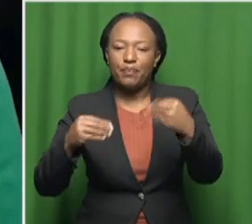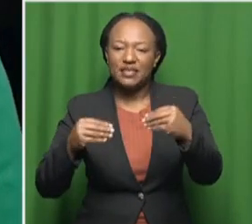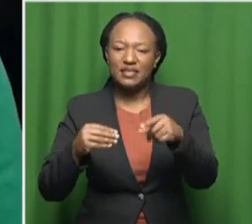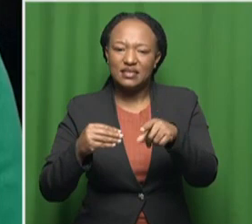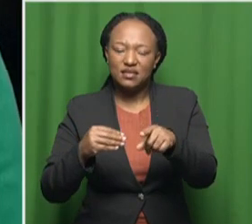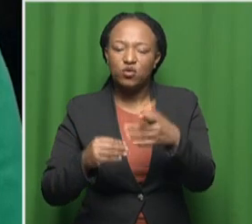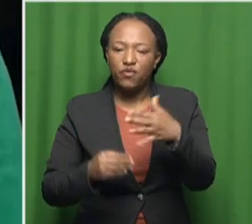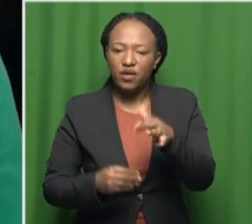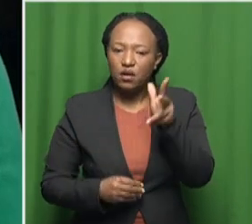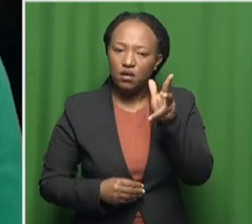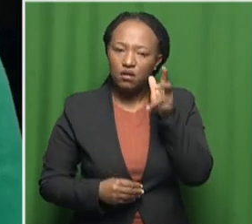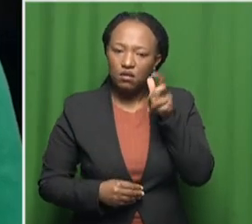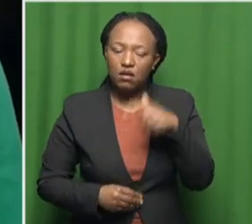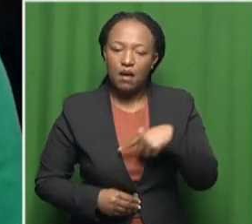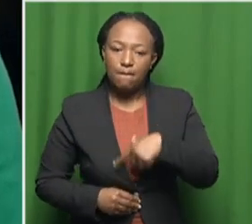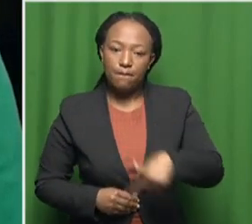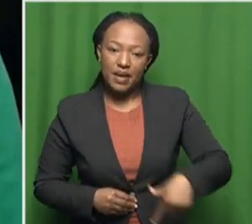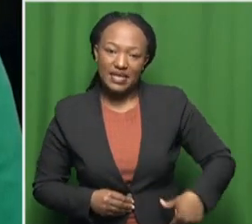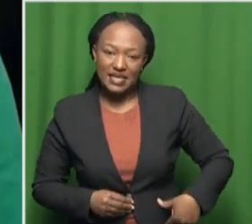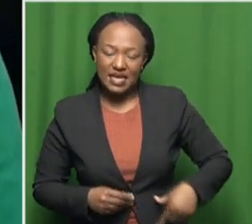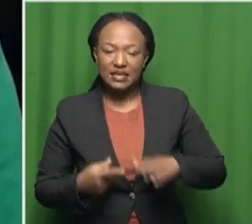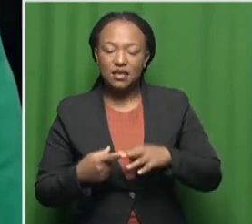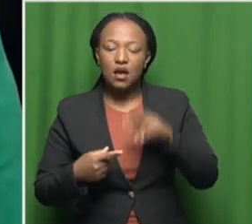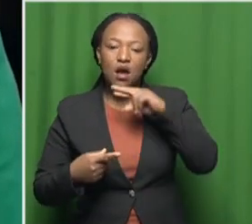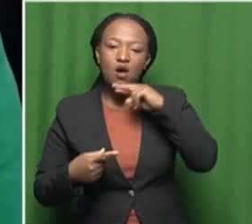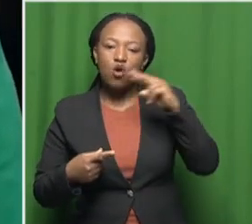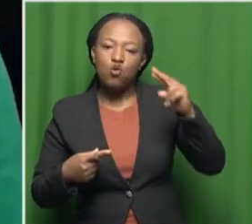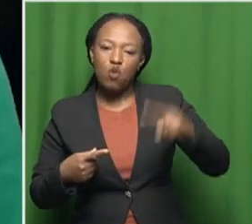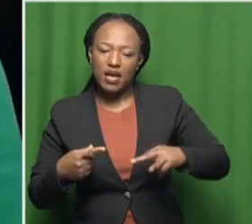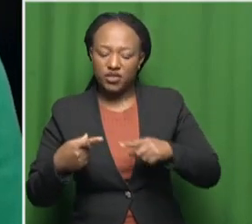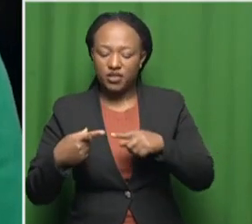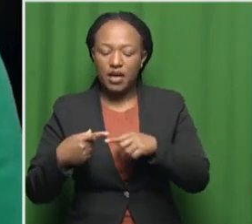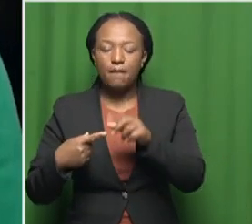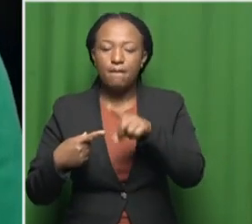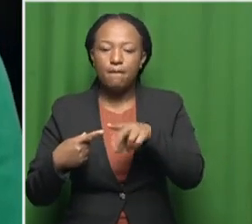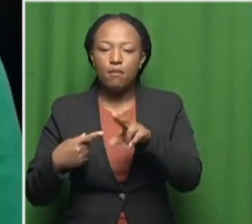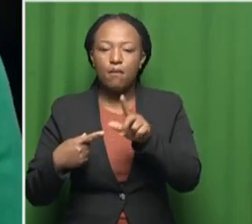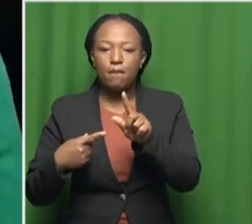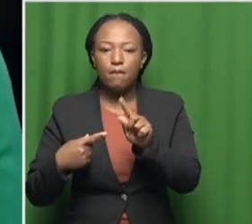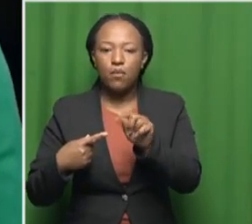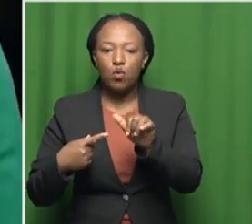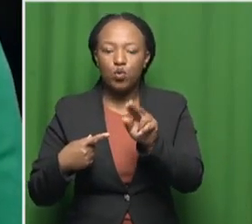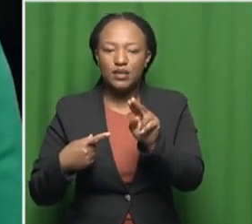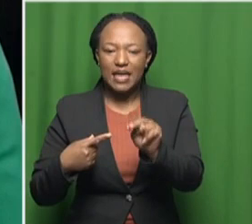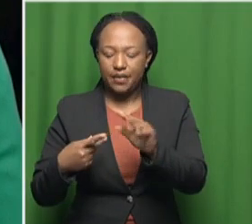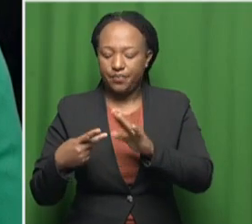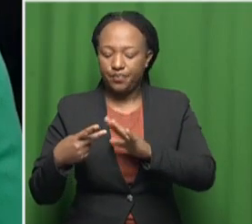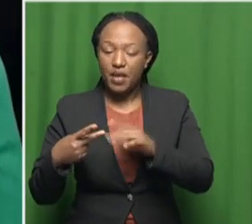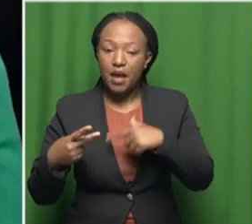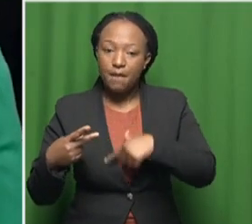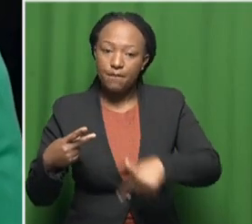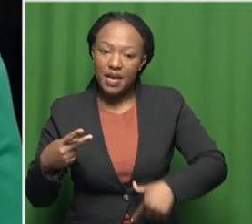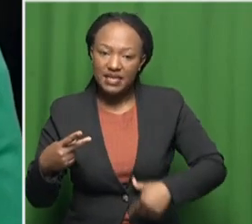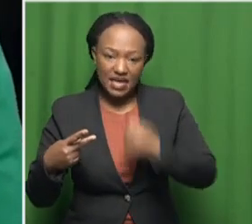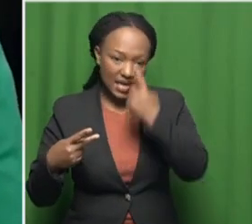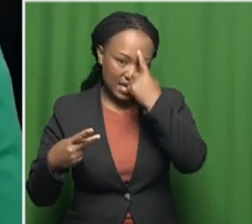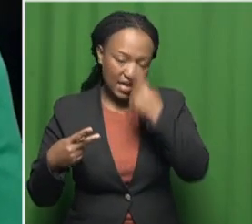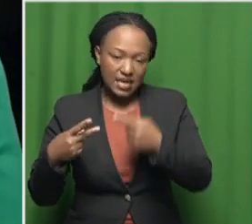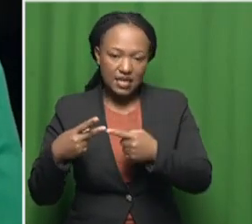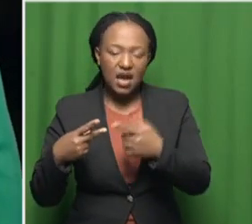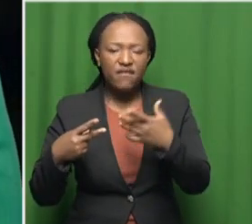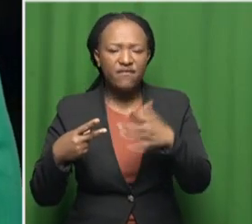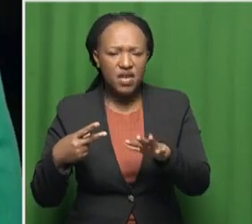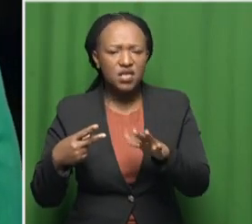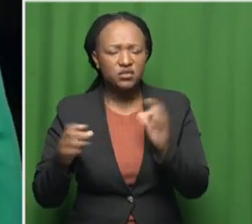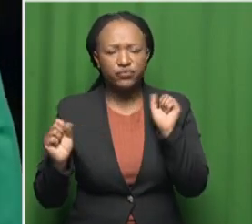to President of Russia, President Putin. You may have listened to the President of India. They all emphasizing the need to invest